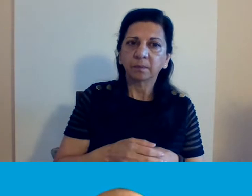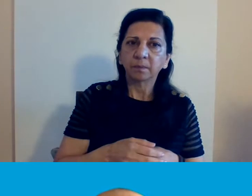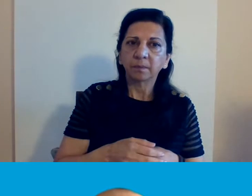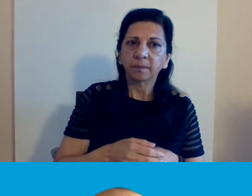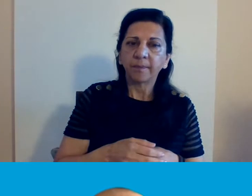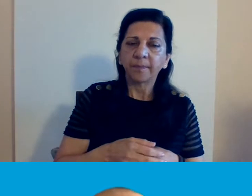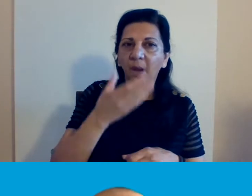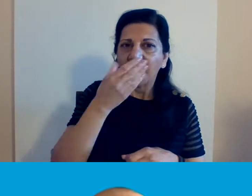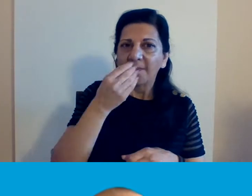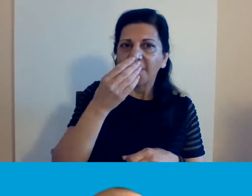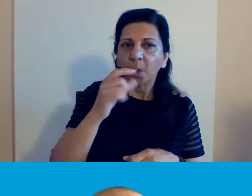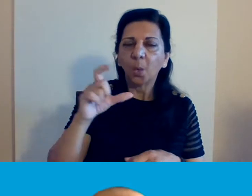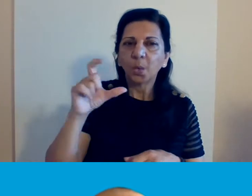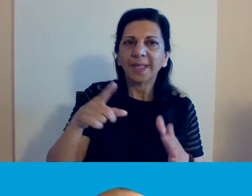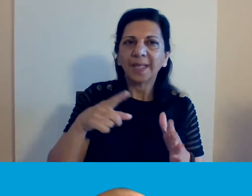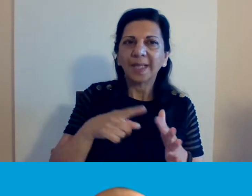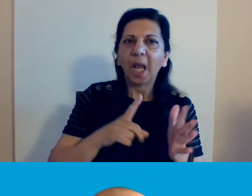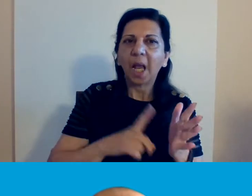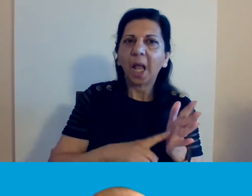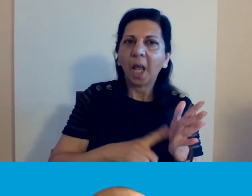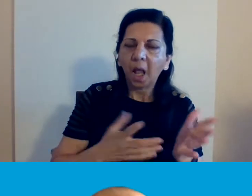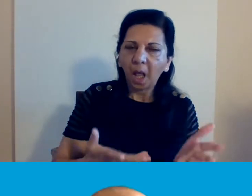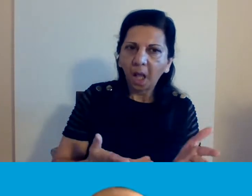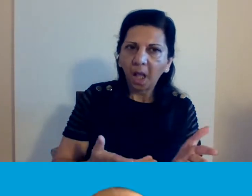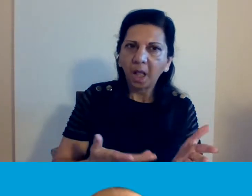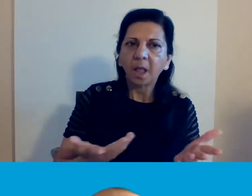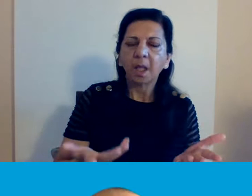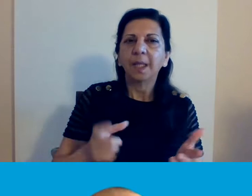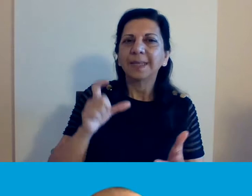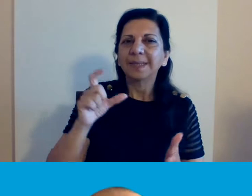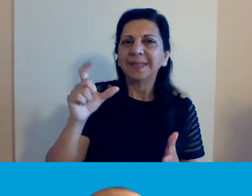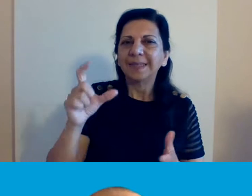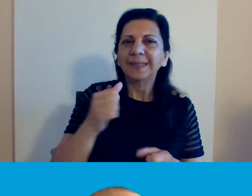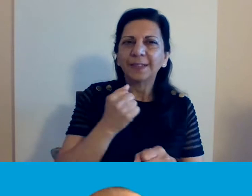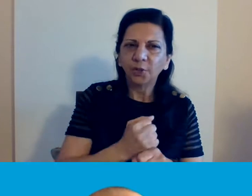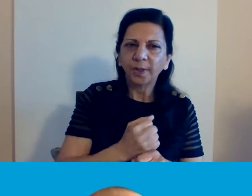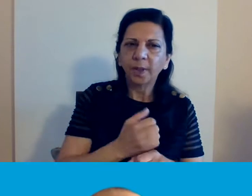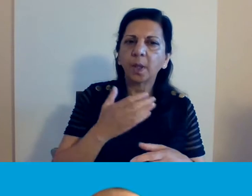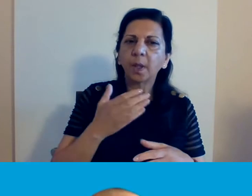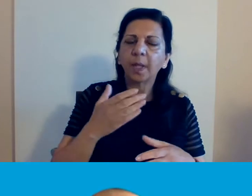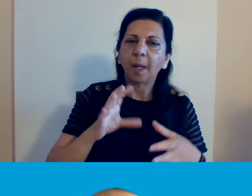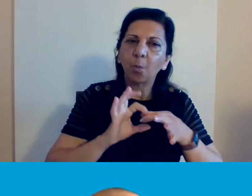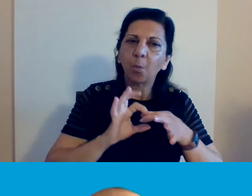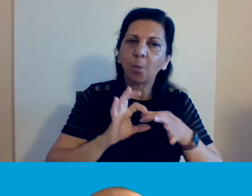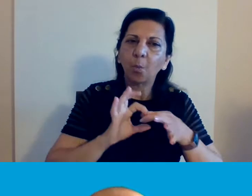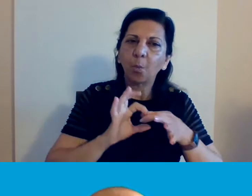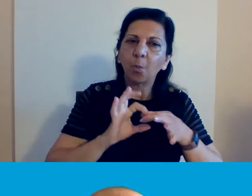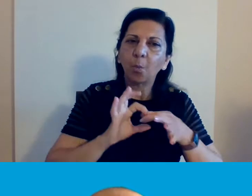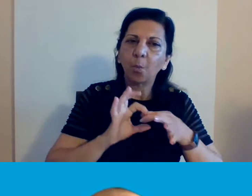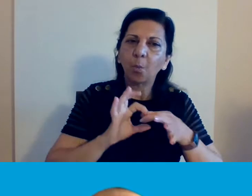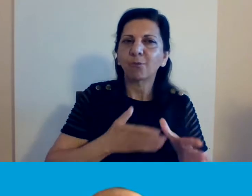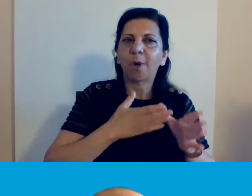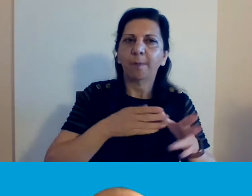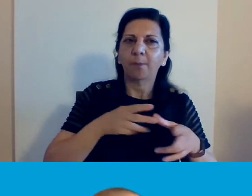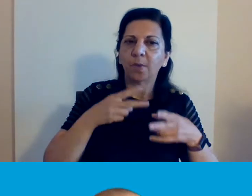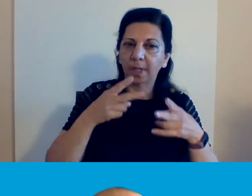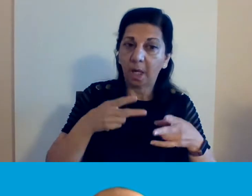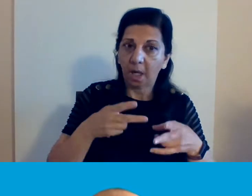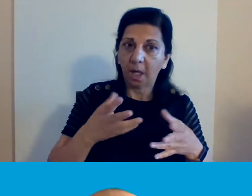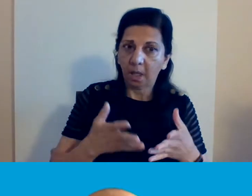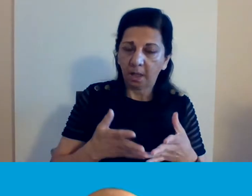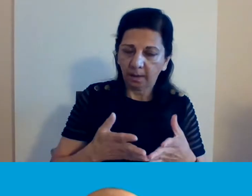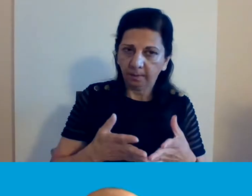which again is the CCG working with the primary care networks to get flu clinics up and running in an efficient way, bearing in mind